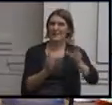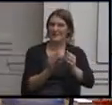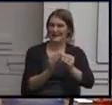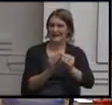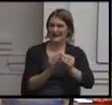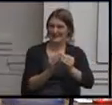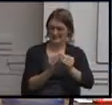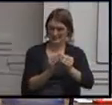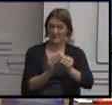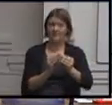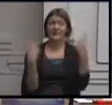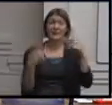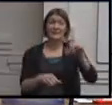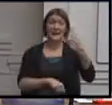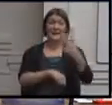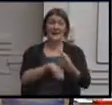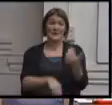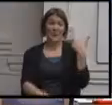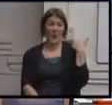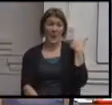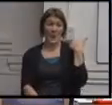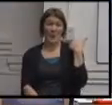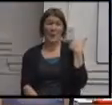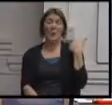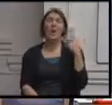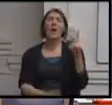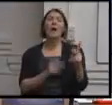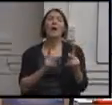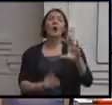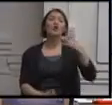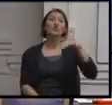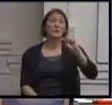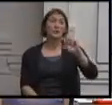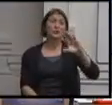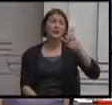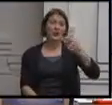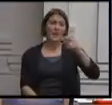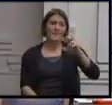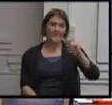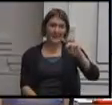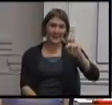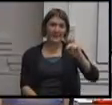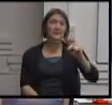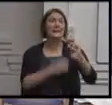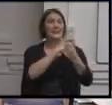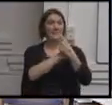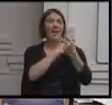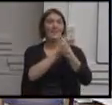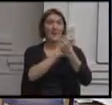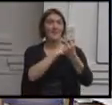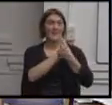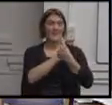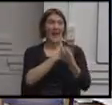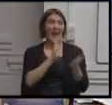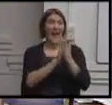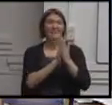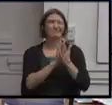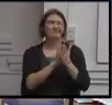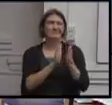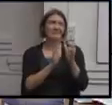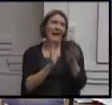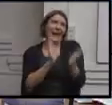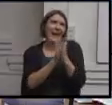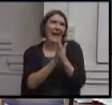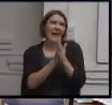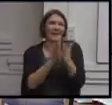About 10 days ago, we got some emails from Chris Chapman asking, well, not asking, really